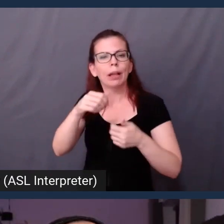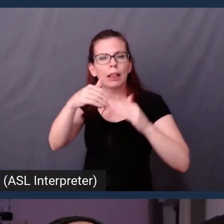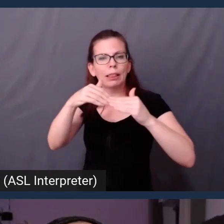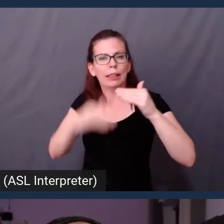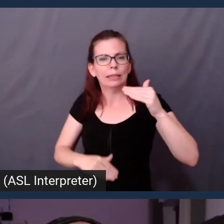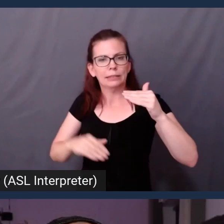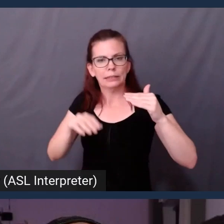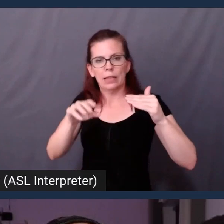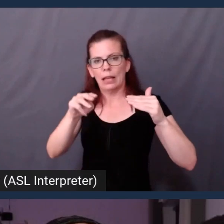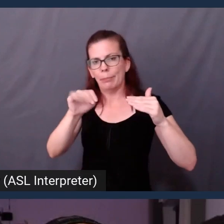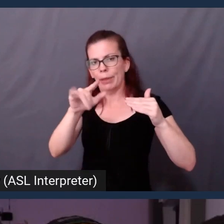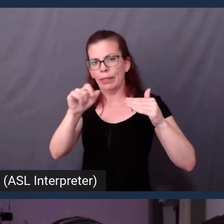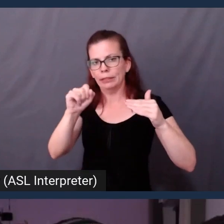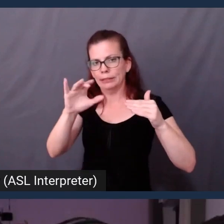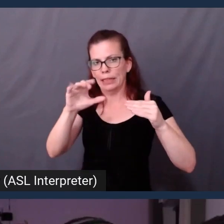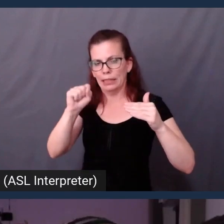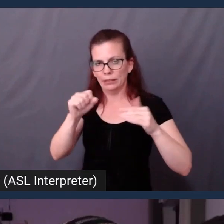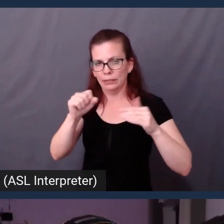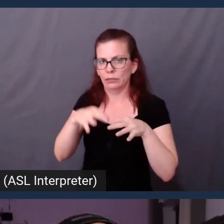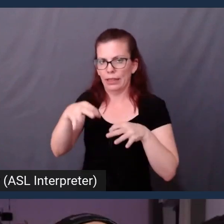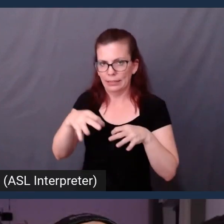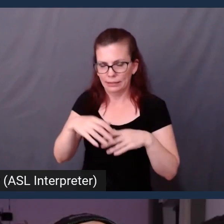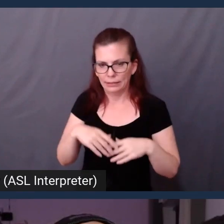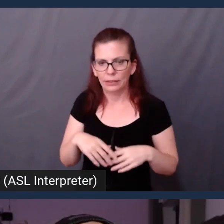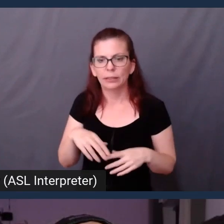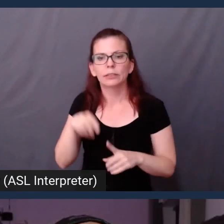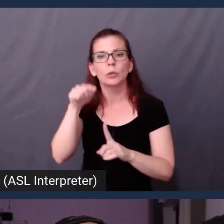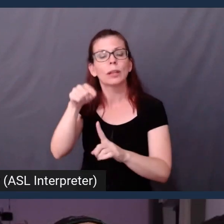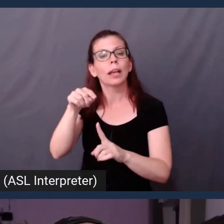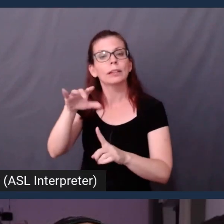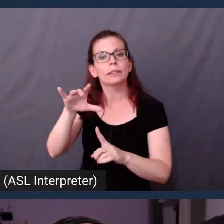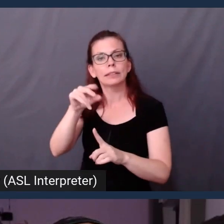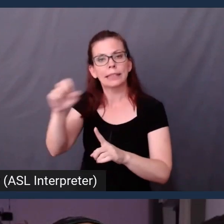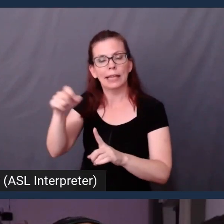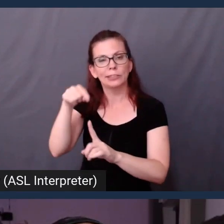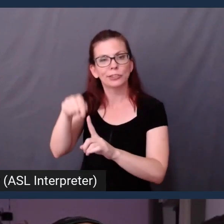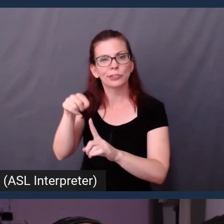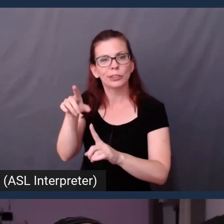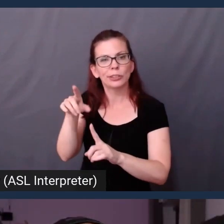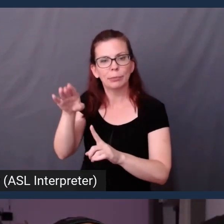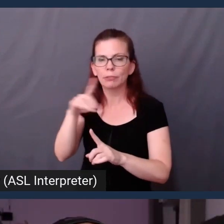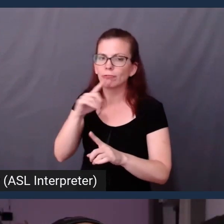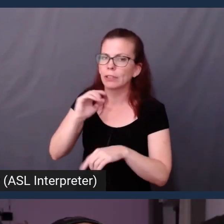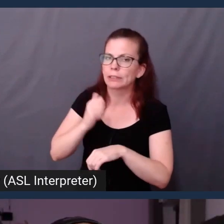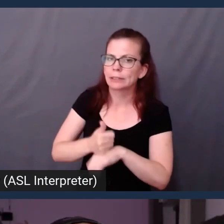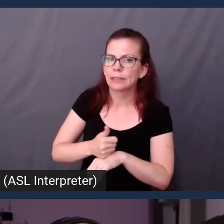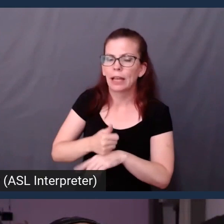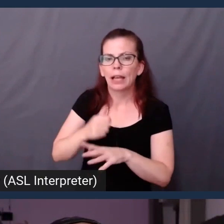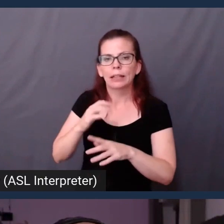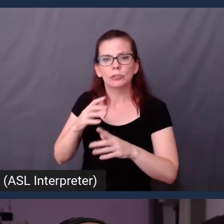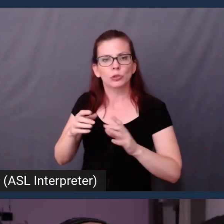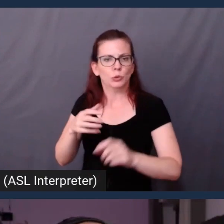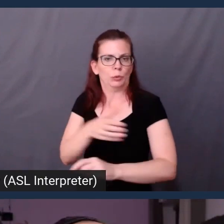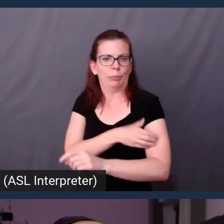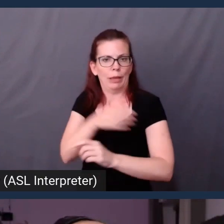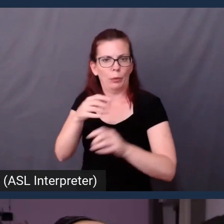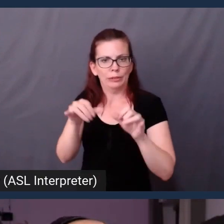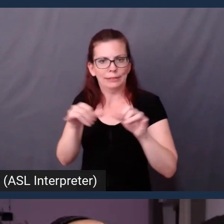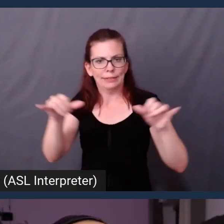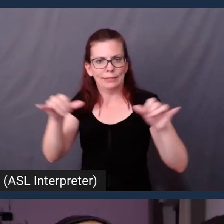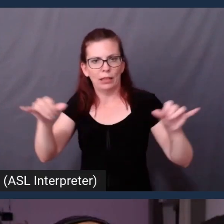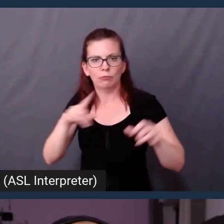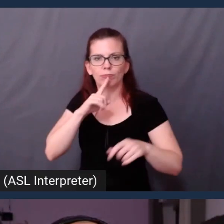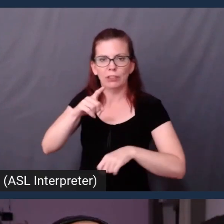to be a cache or in-memory database, and it's really designed to power kind of internet scale and real-time applications.